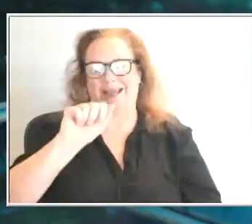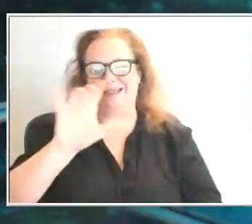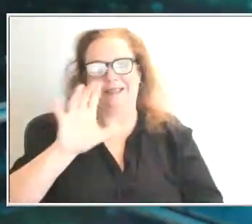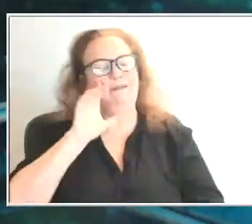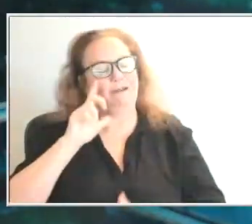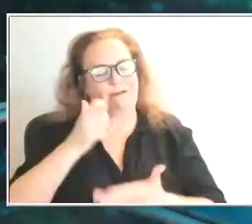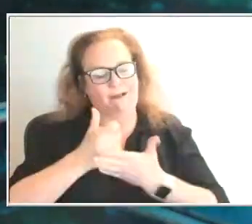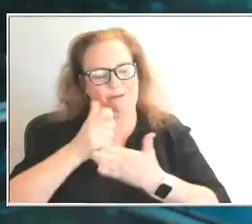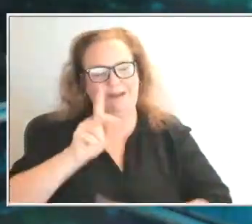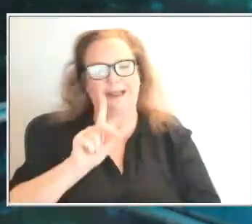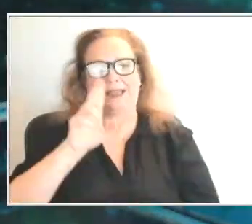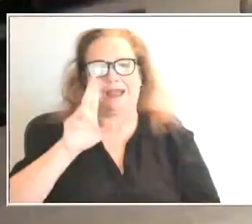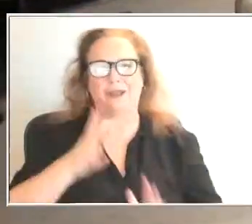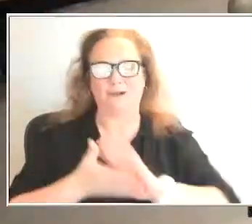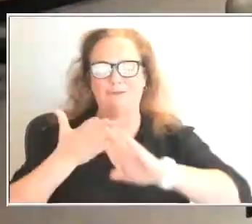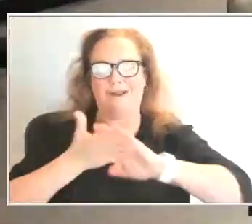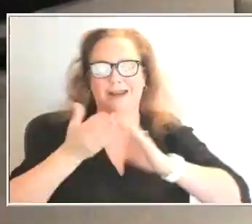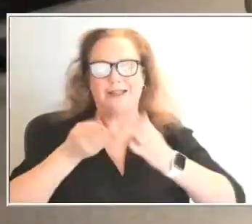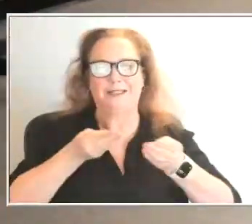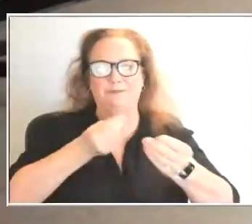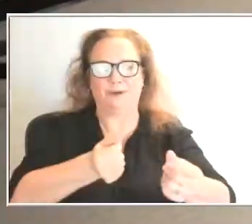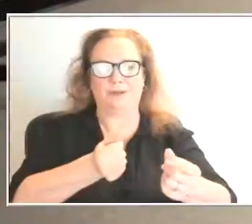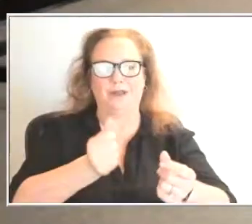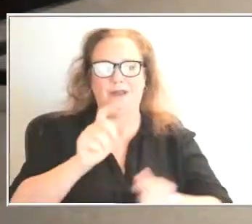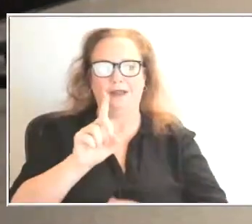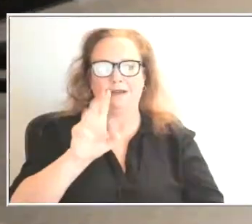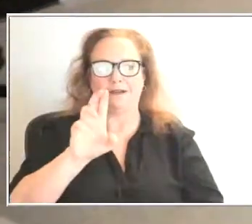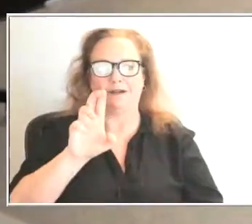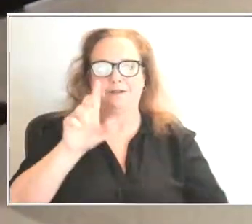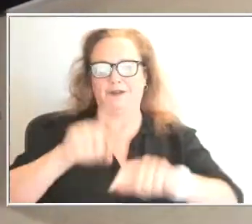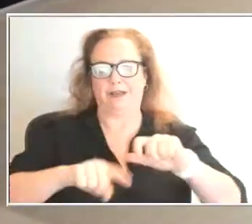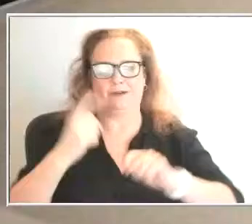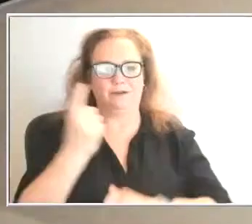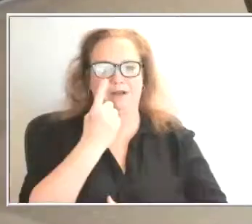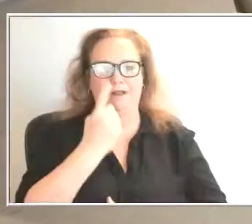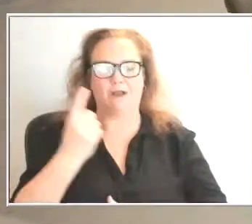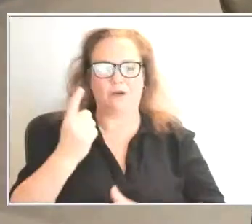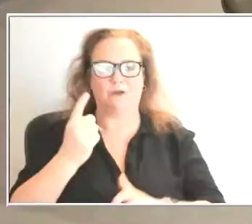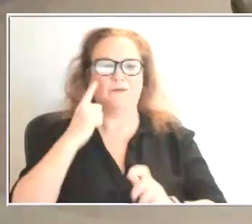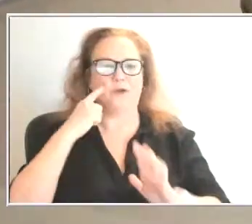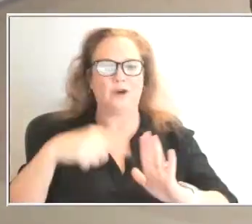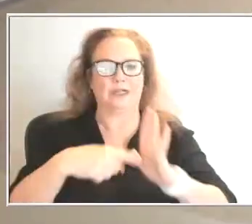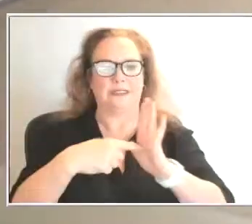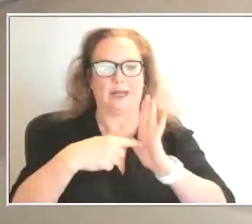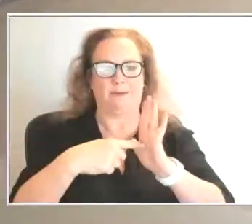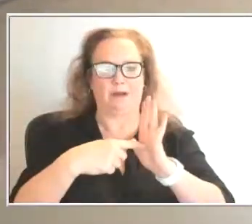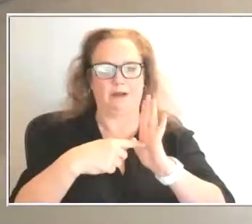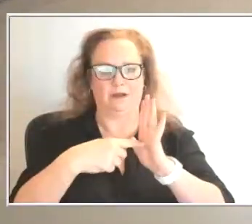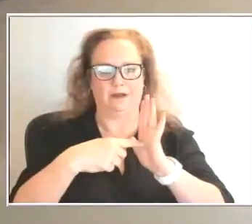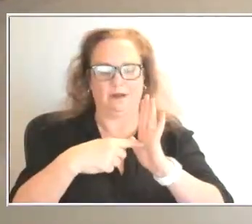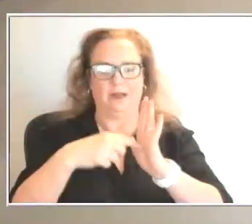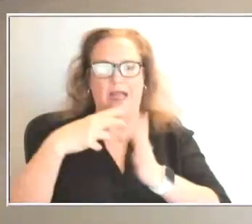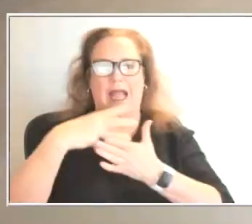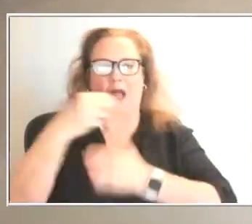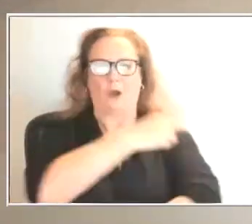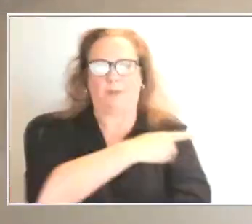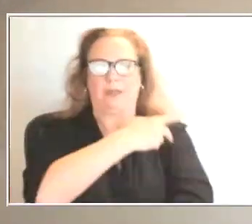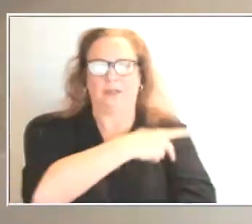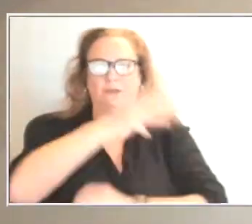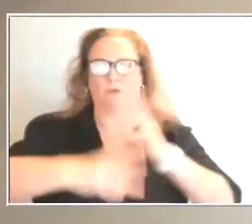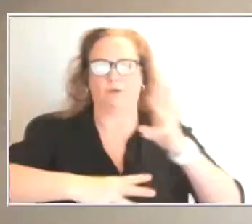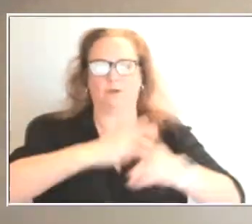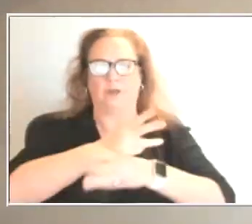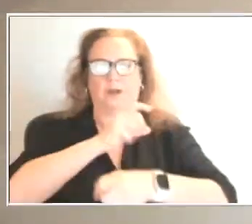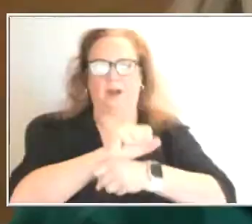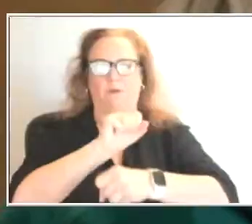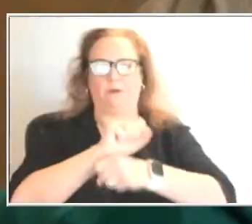system running. You know, doctors can't do it alone. For example, in the outpatient world, I work closely with